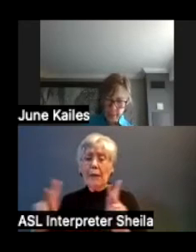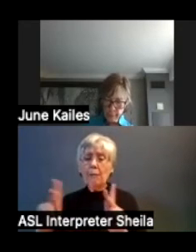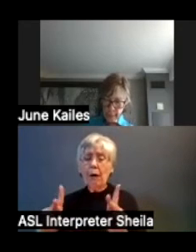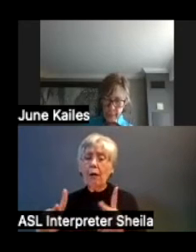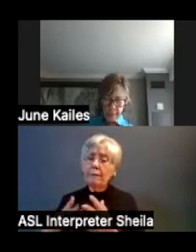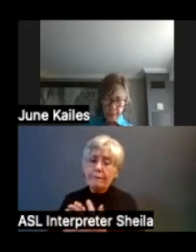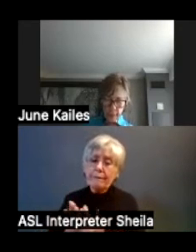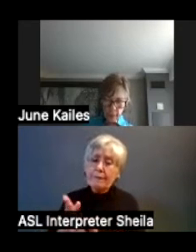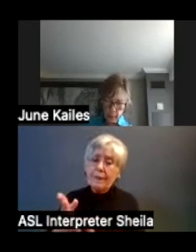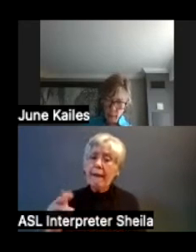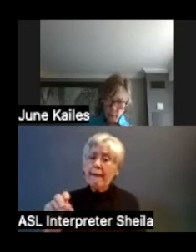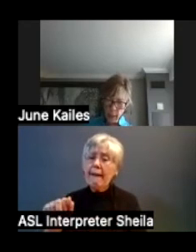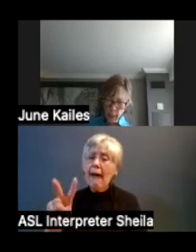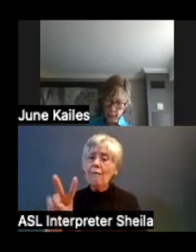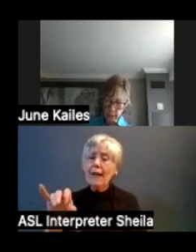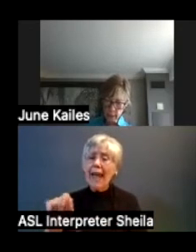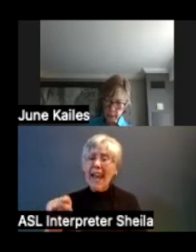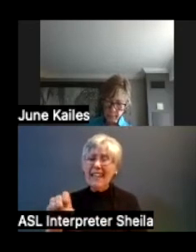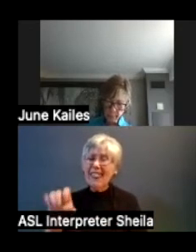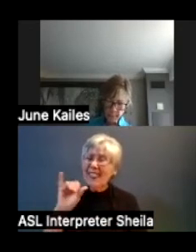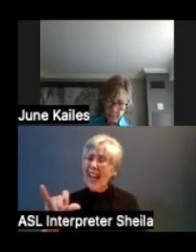navigate the really complex